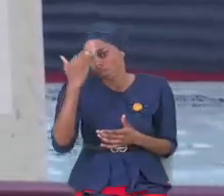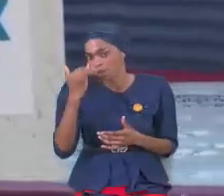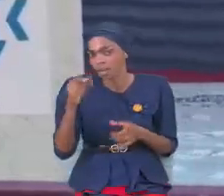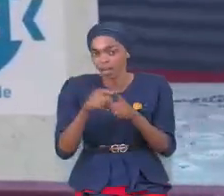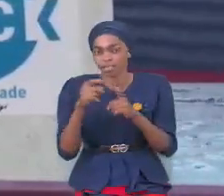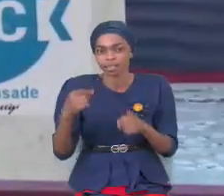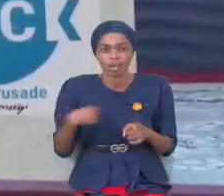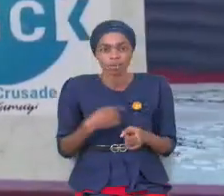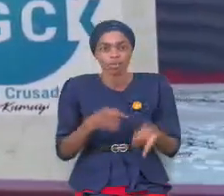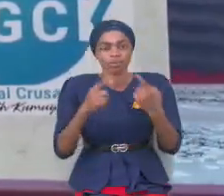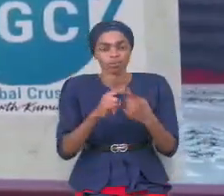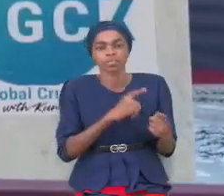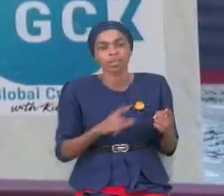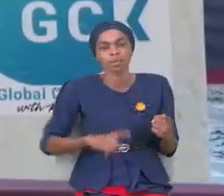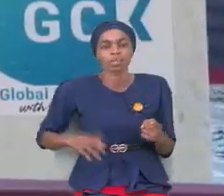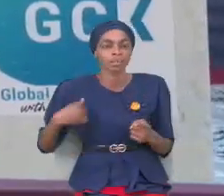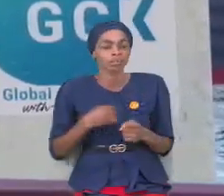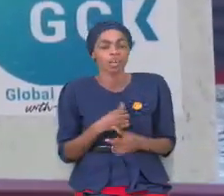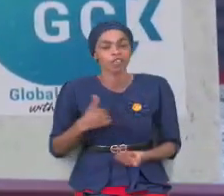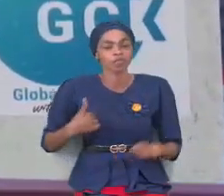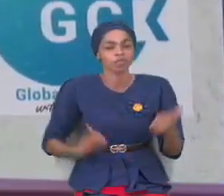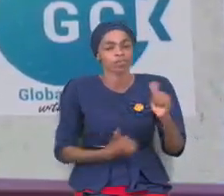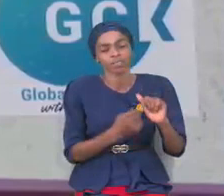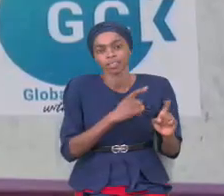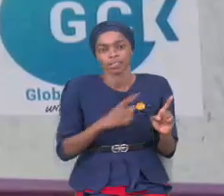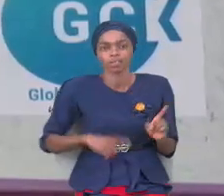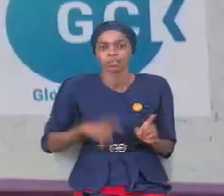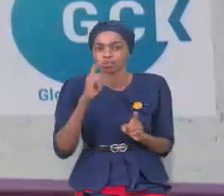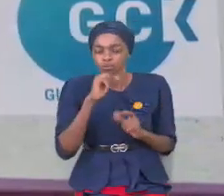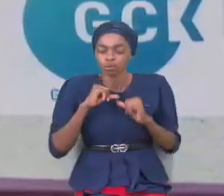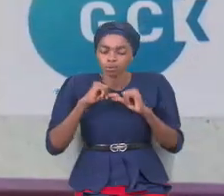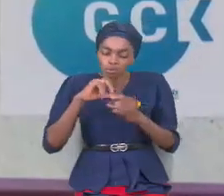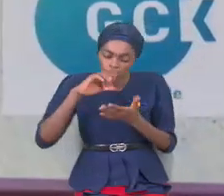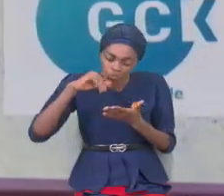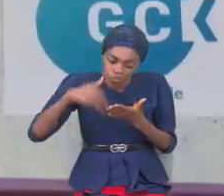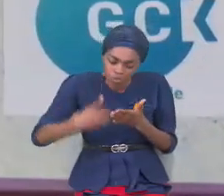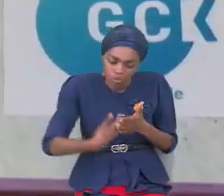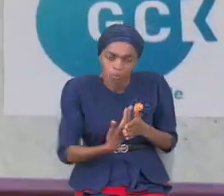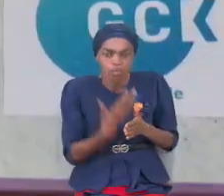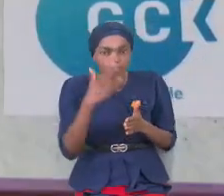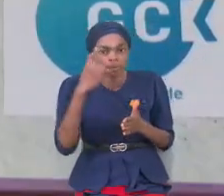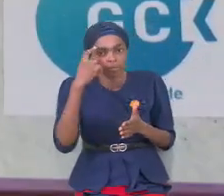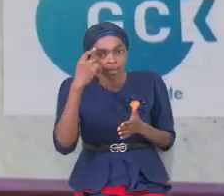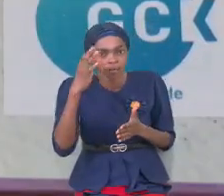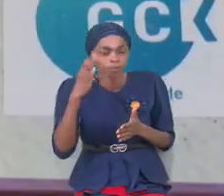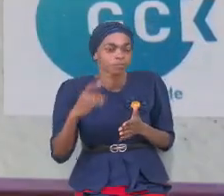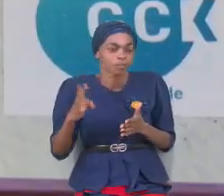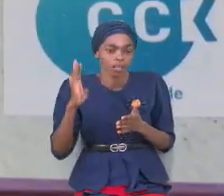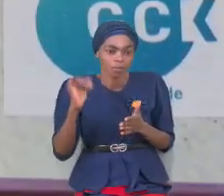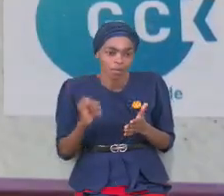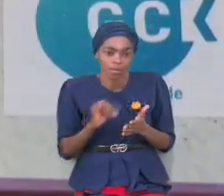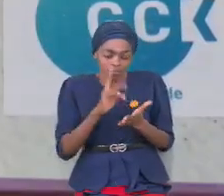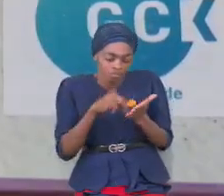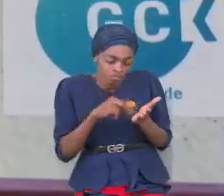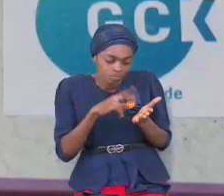on renewing our mind. By reading, we're renewing our mind. By prayer, we're renewing